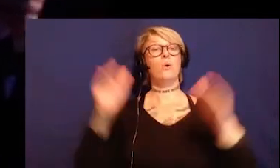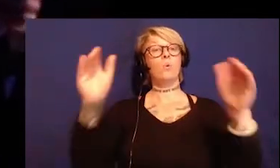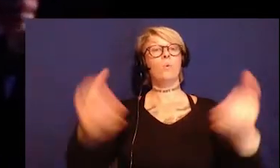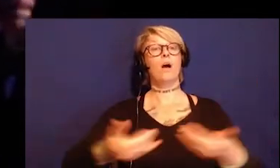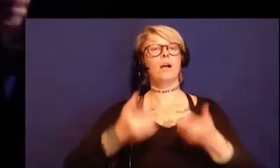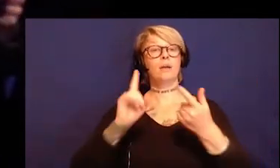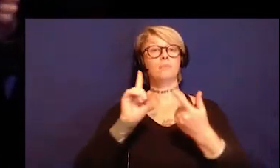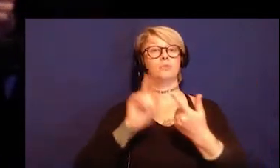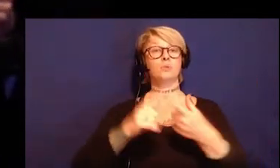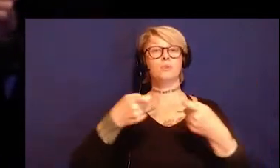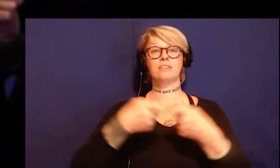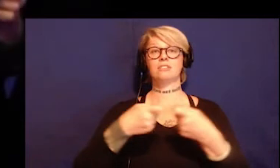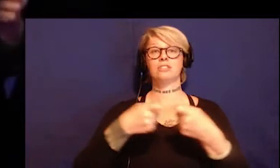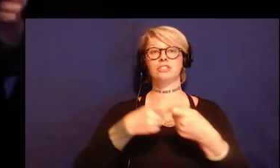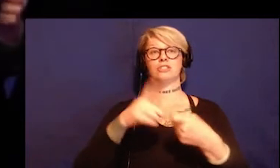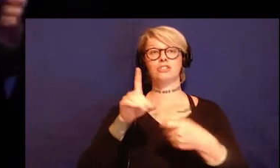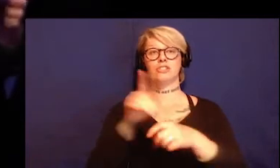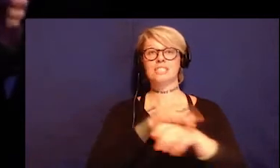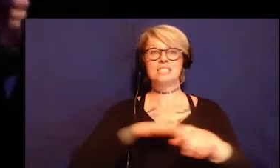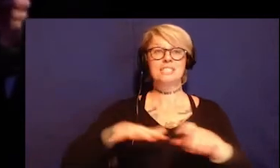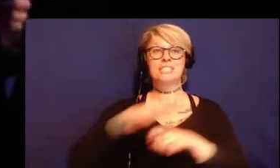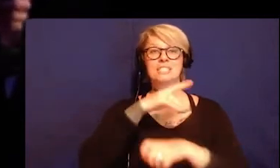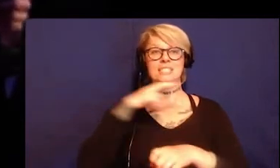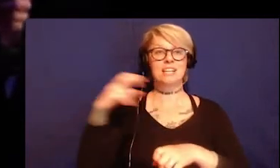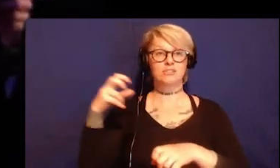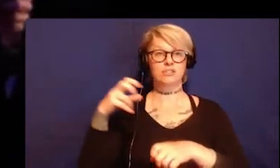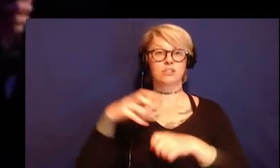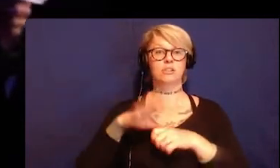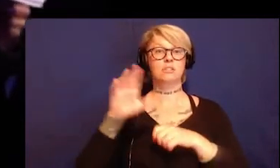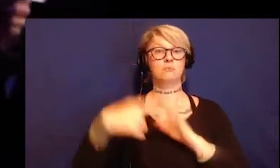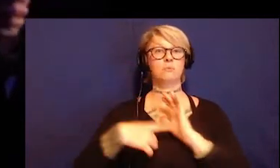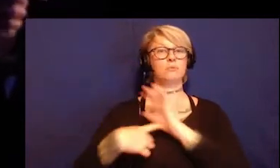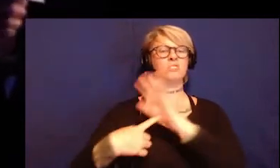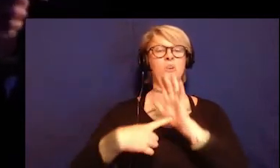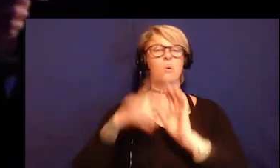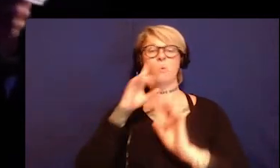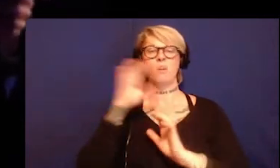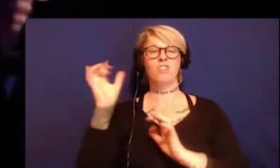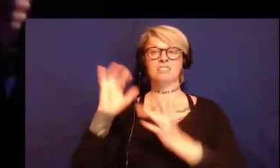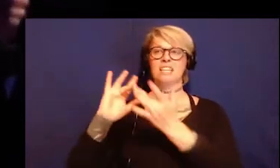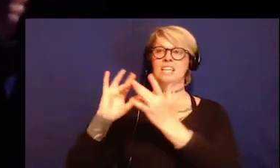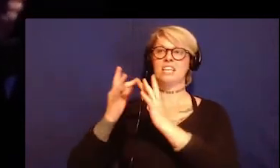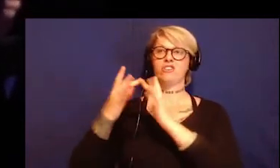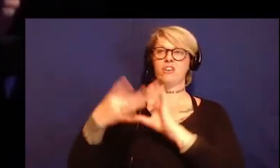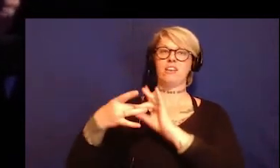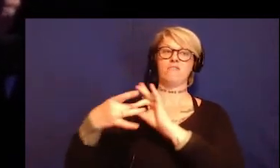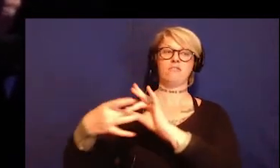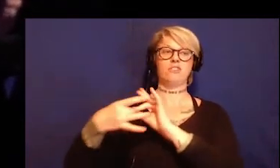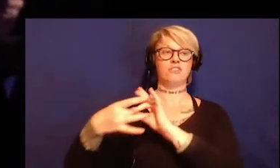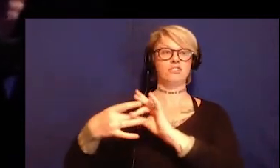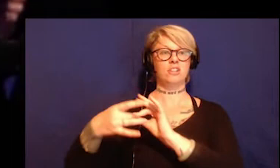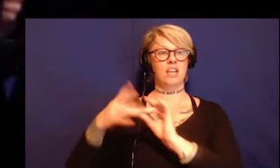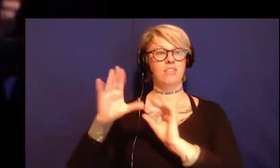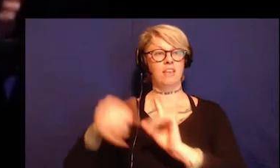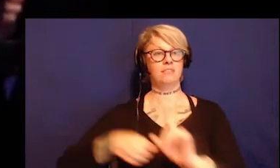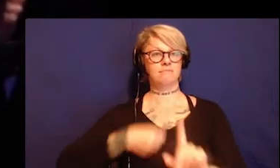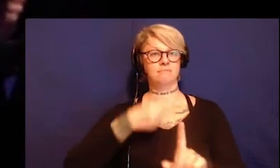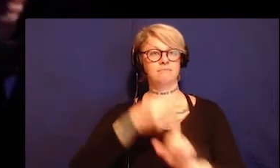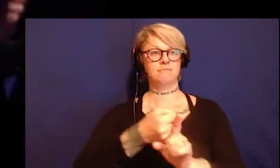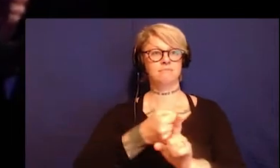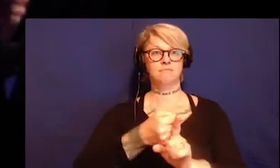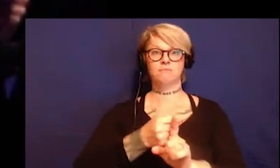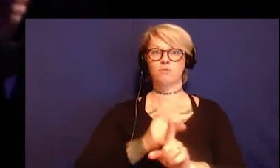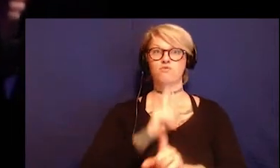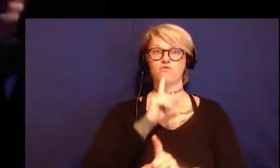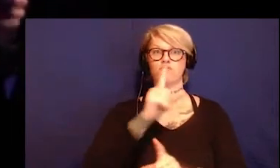to interrogate the commodification of images on the internet, our relationship to it, and the virtuality of the real